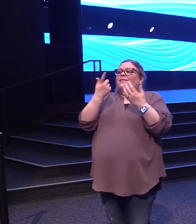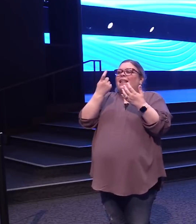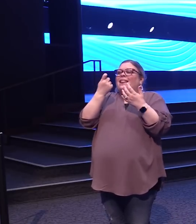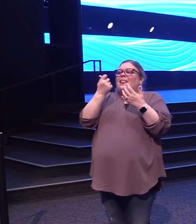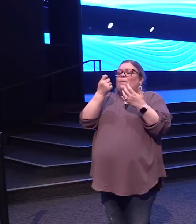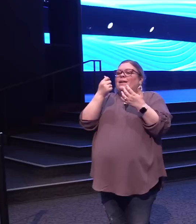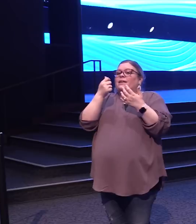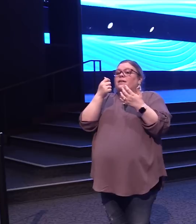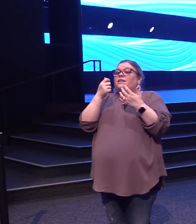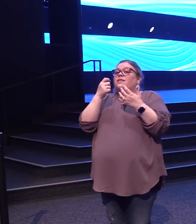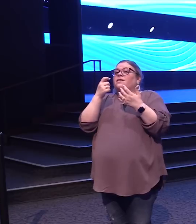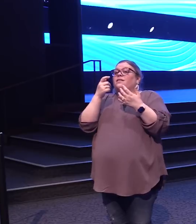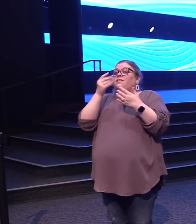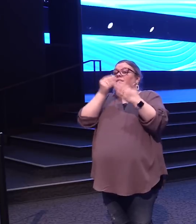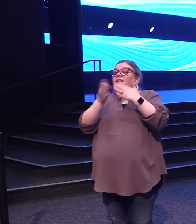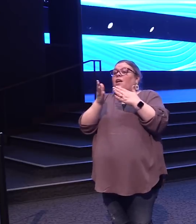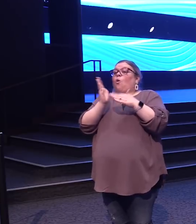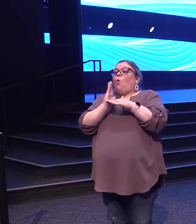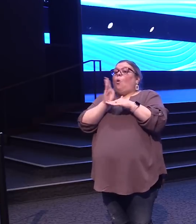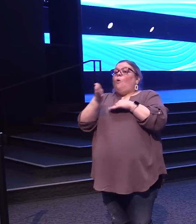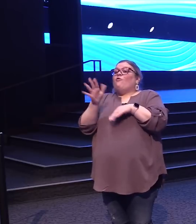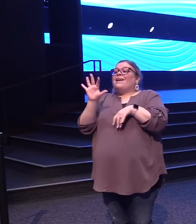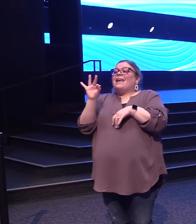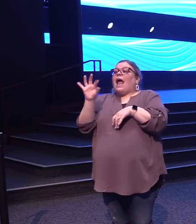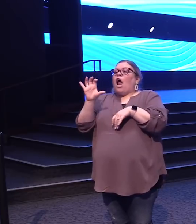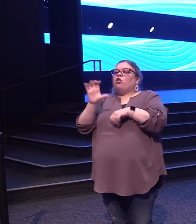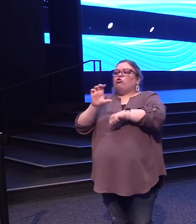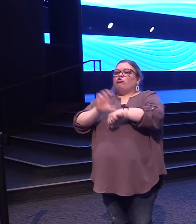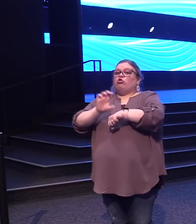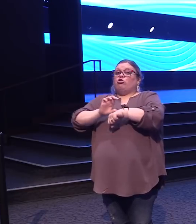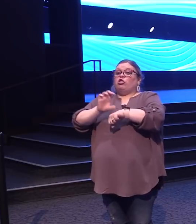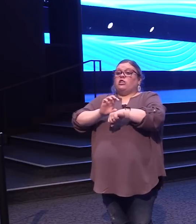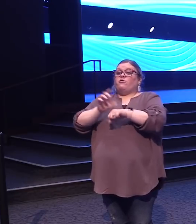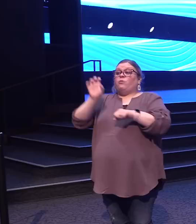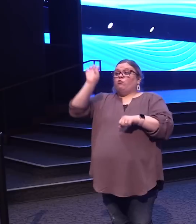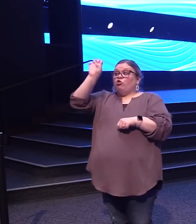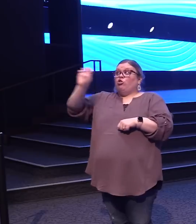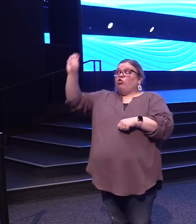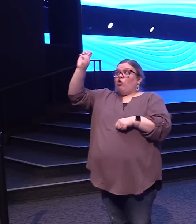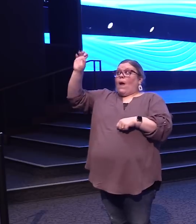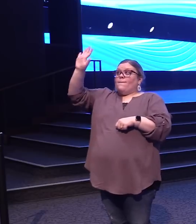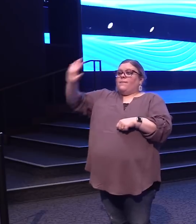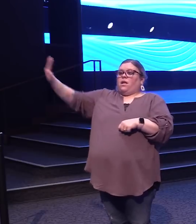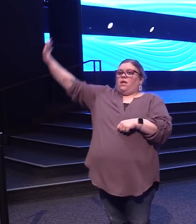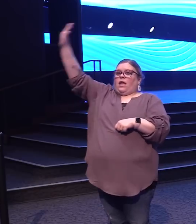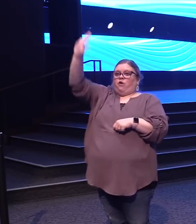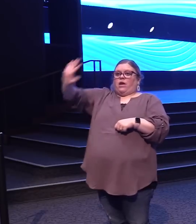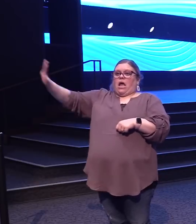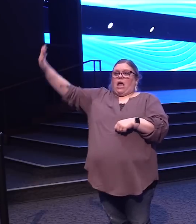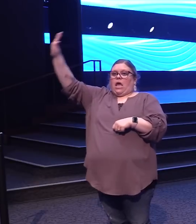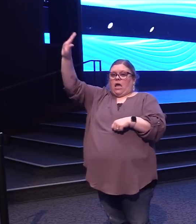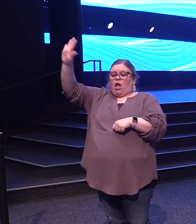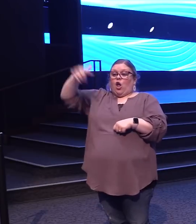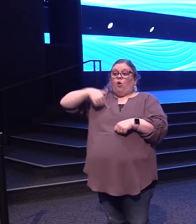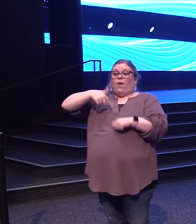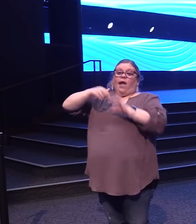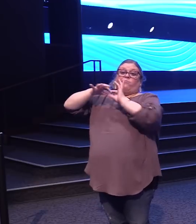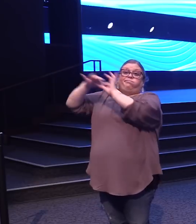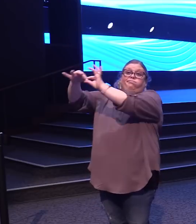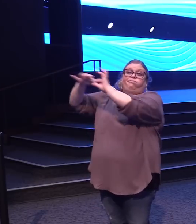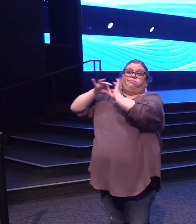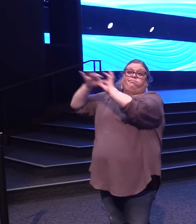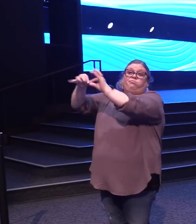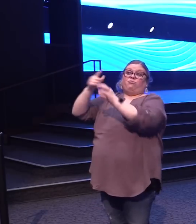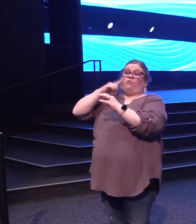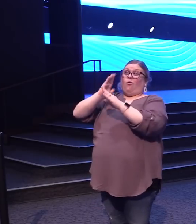Over 900 churches across Europe and other nations. And we have been in relationship